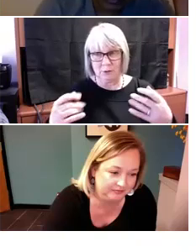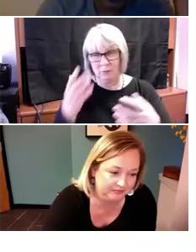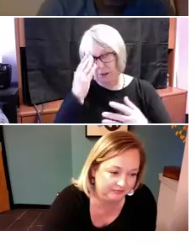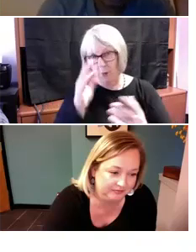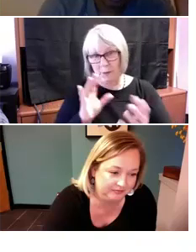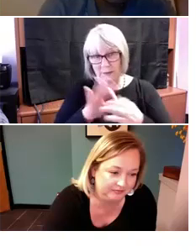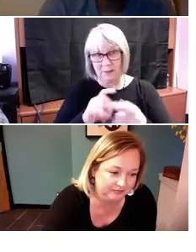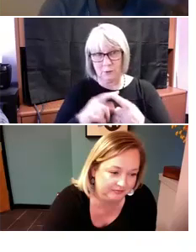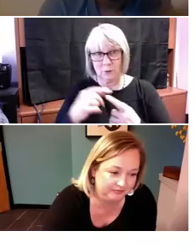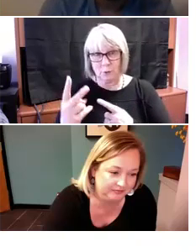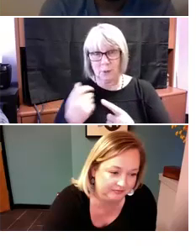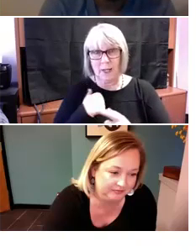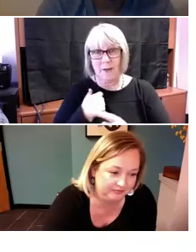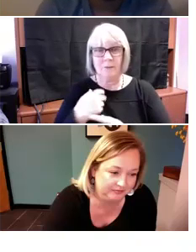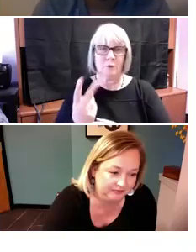to 2. So we have 2.